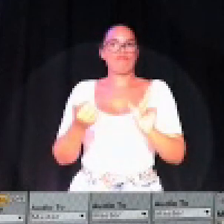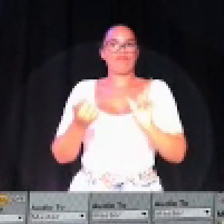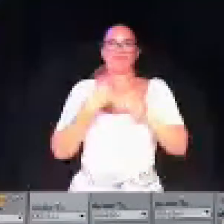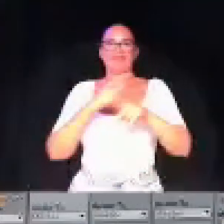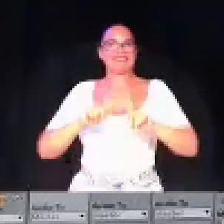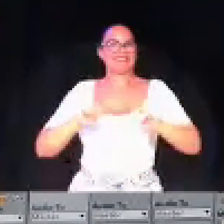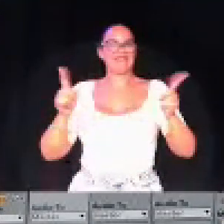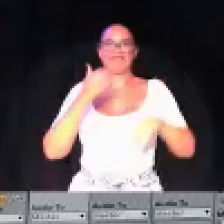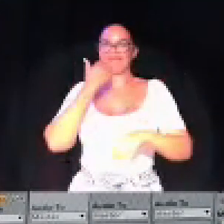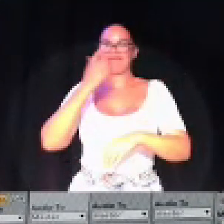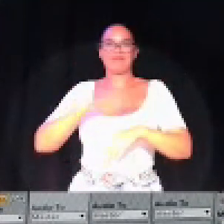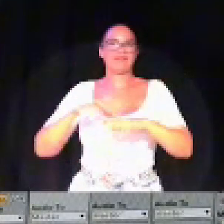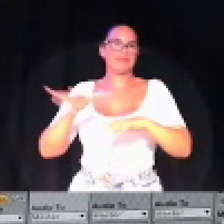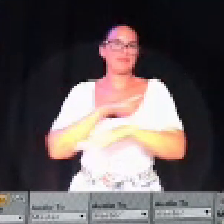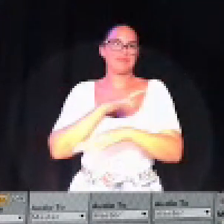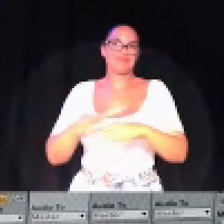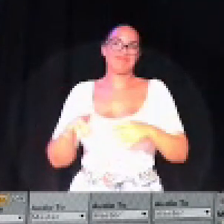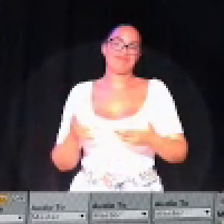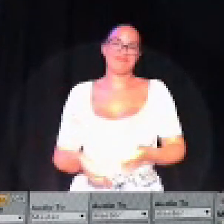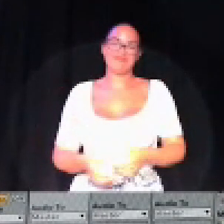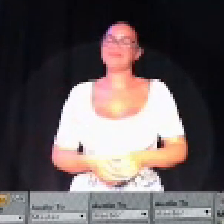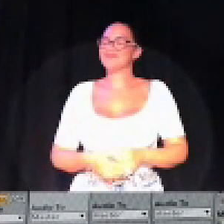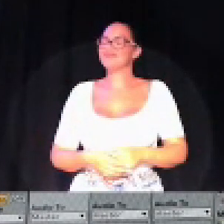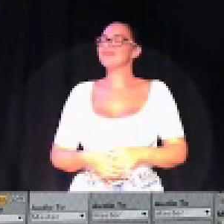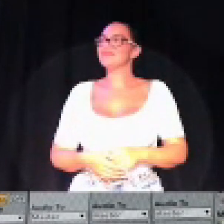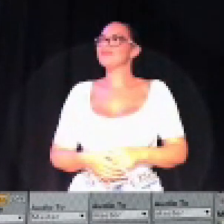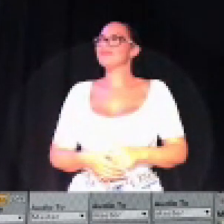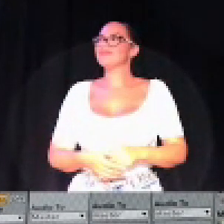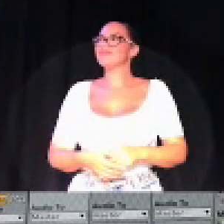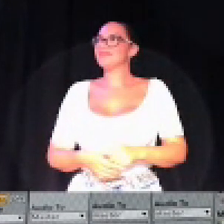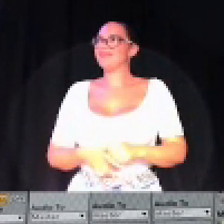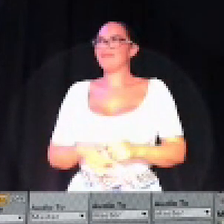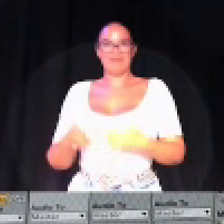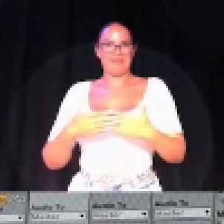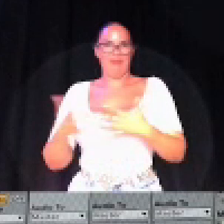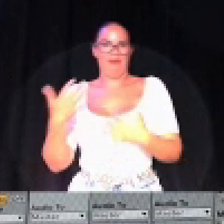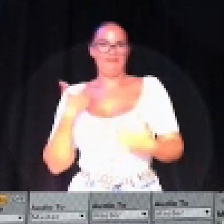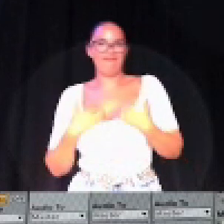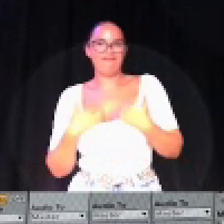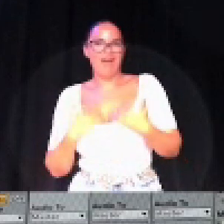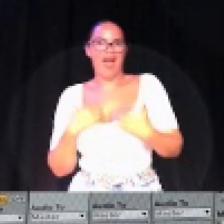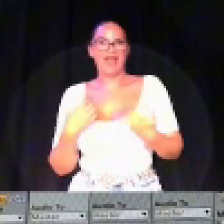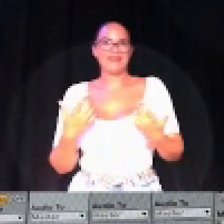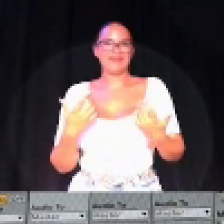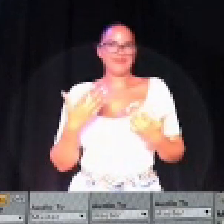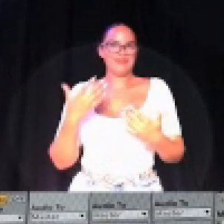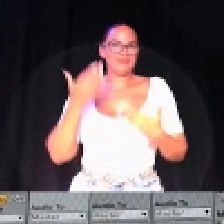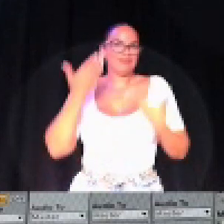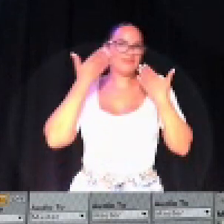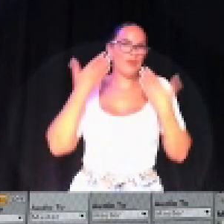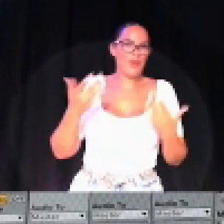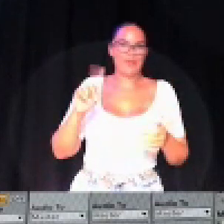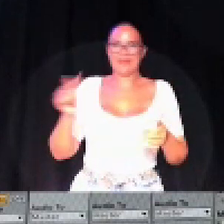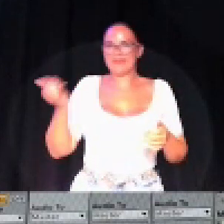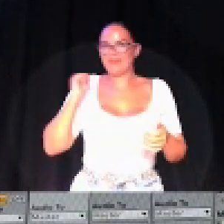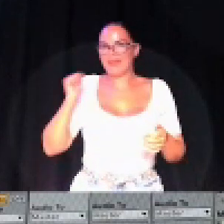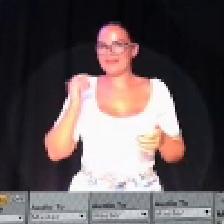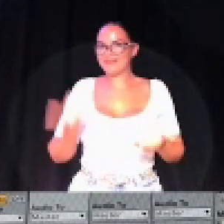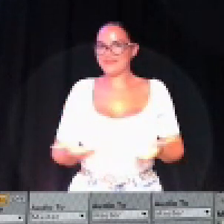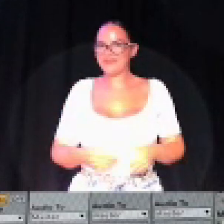Some of them don't. So but that's part of the fun, maybe, or part of the frustration. I don't know, depending on your